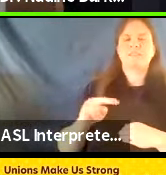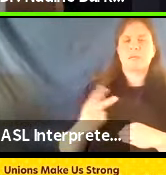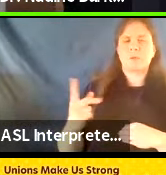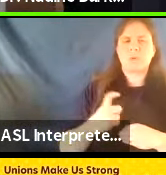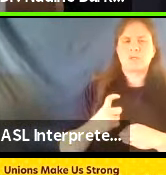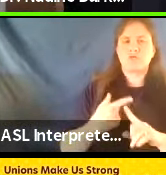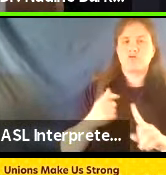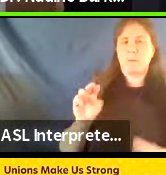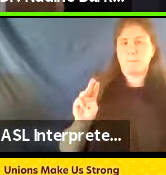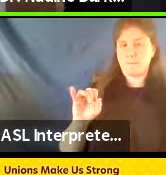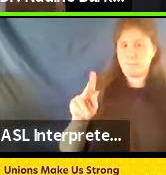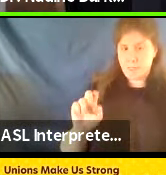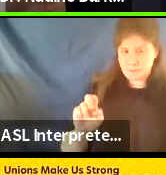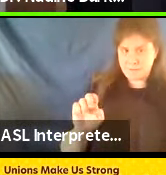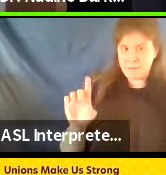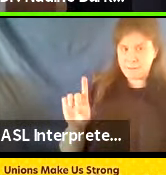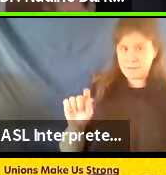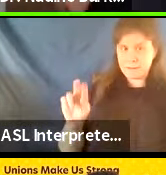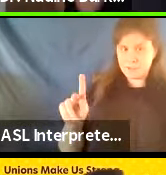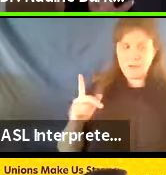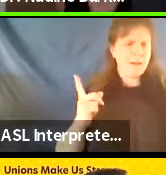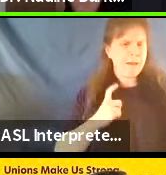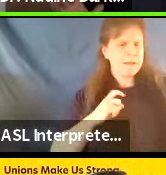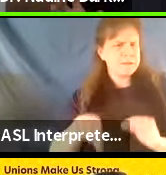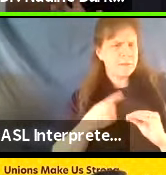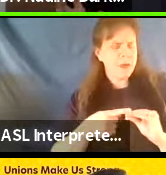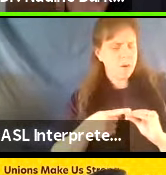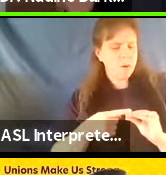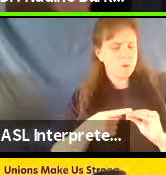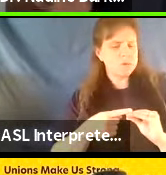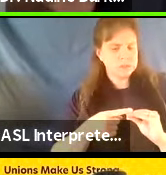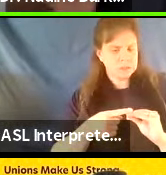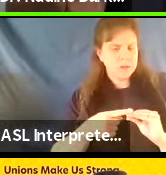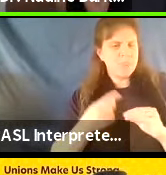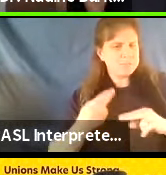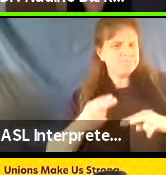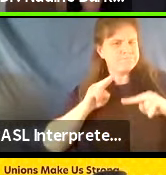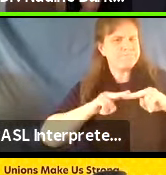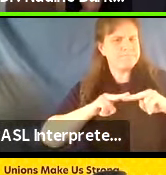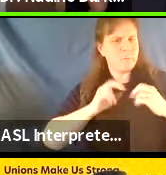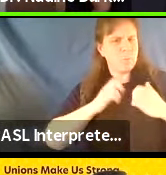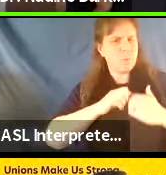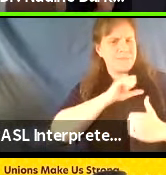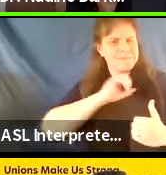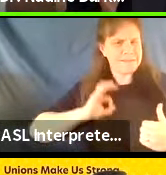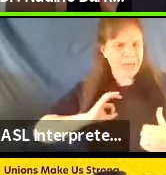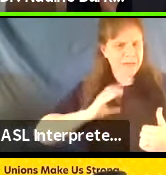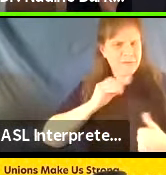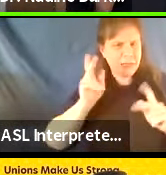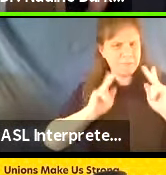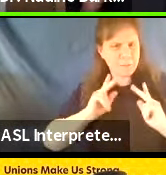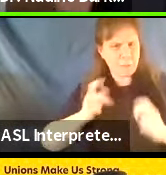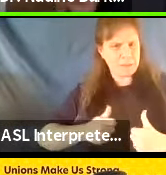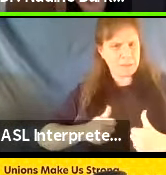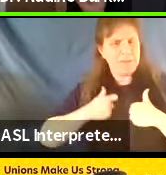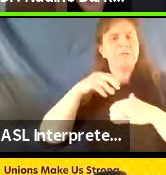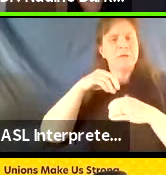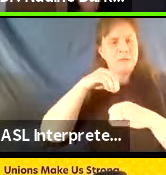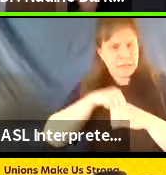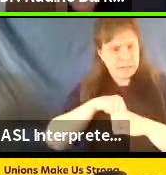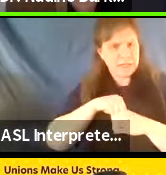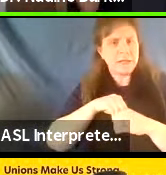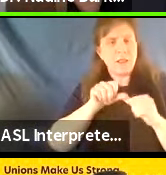Mike Dark was asking the question about the uptake among staff and residents in long-term care facilities. There